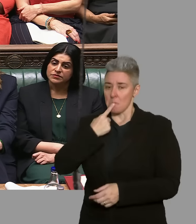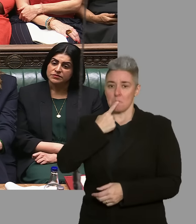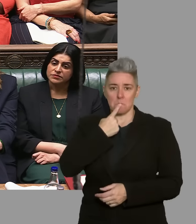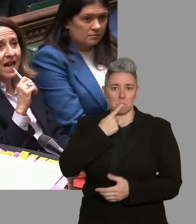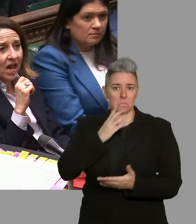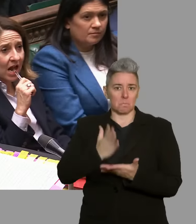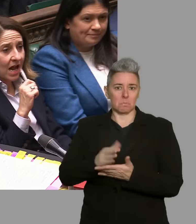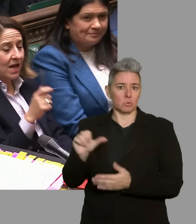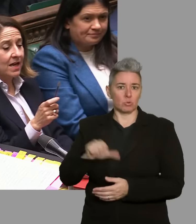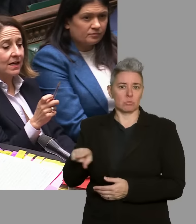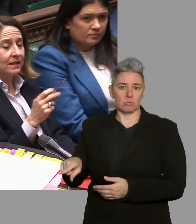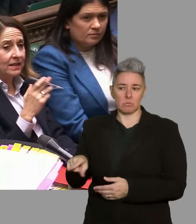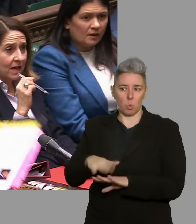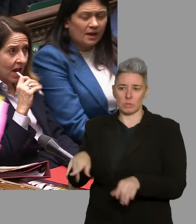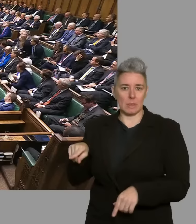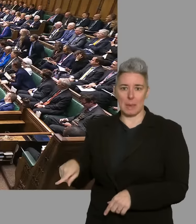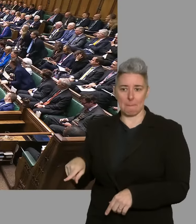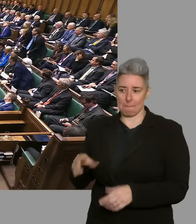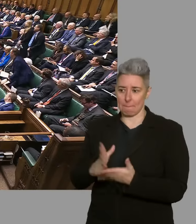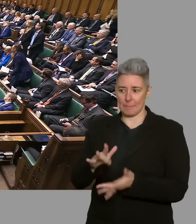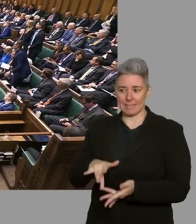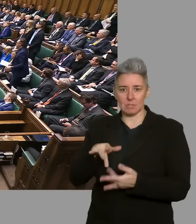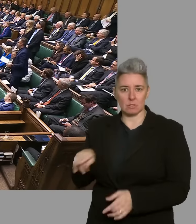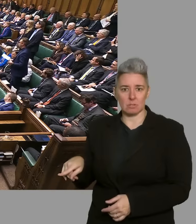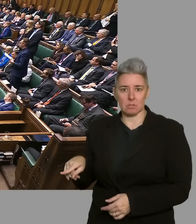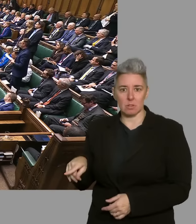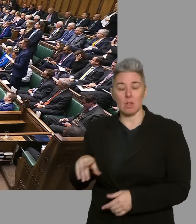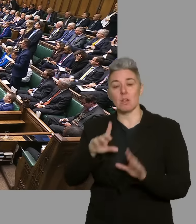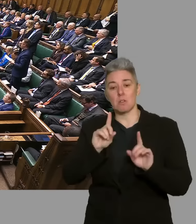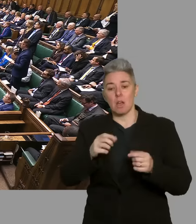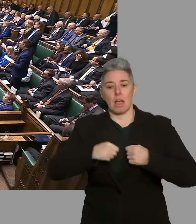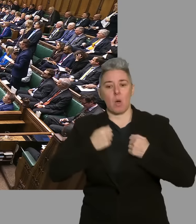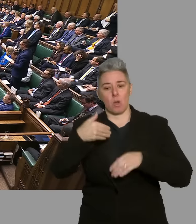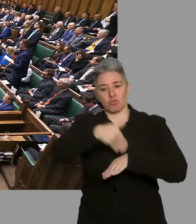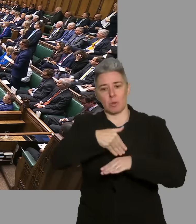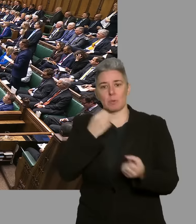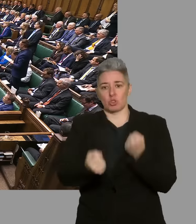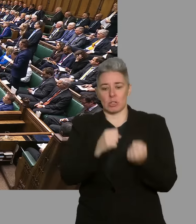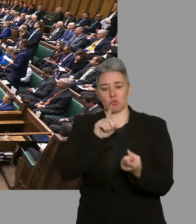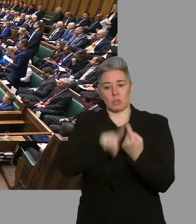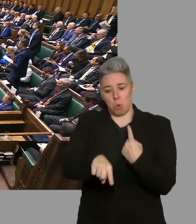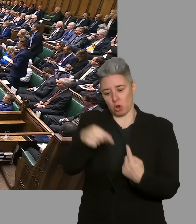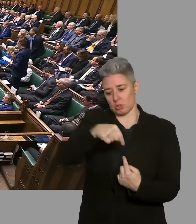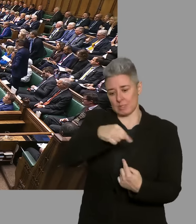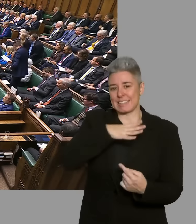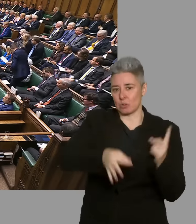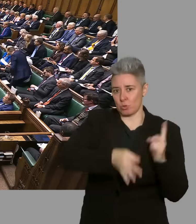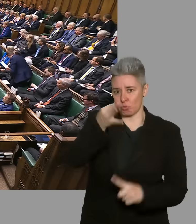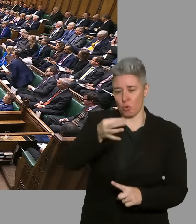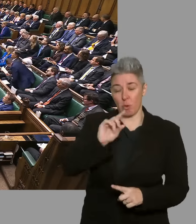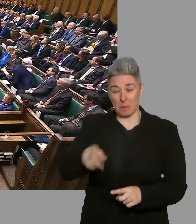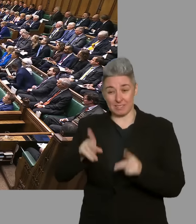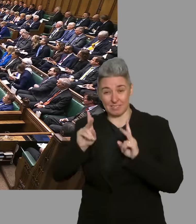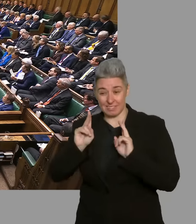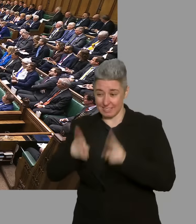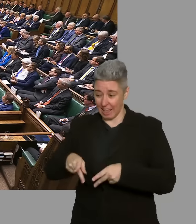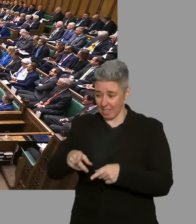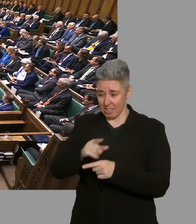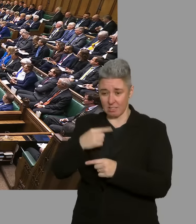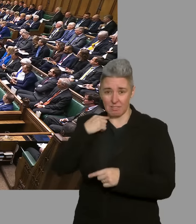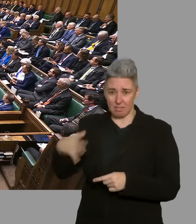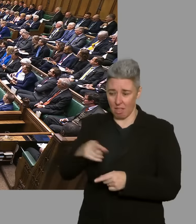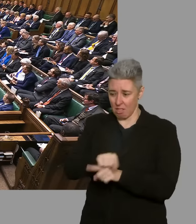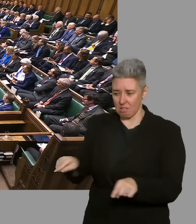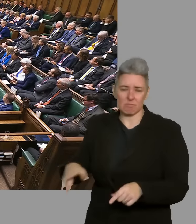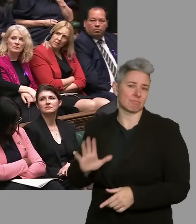criminal justice response in this country. Kemi Badenoch. Thank you, Mr. Speaker. I want to pay tribute to a new veterans